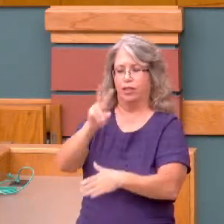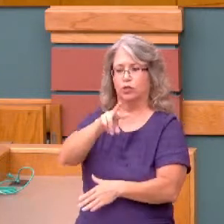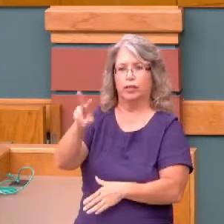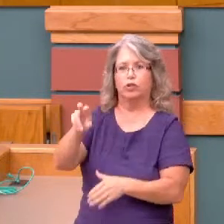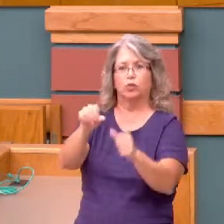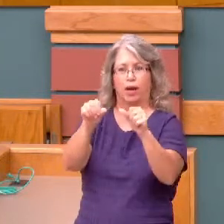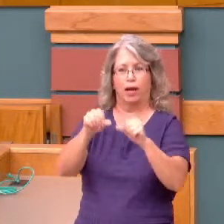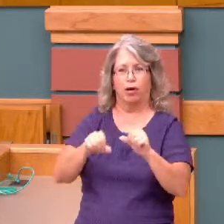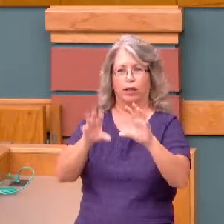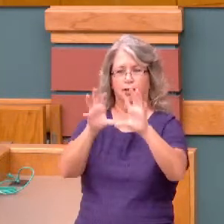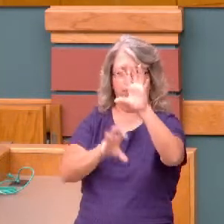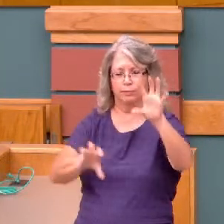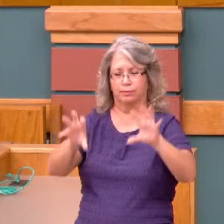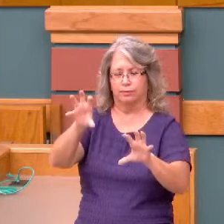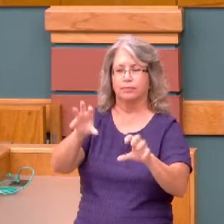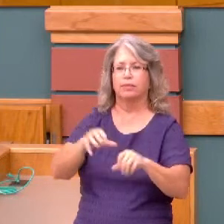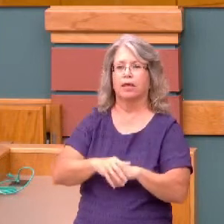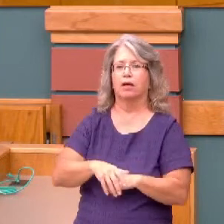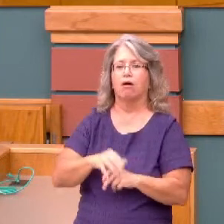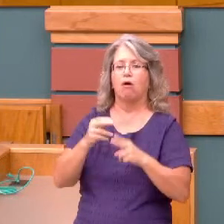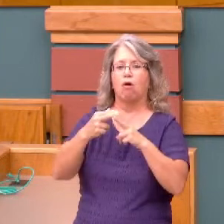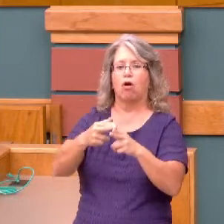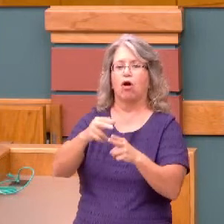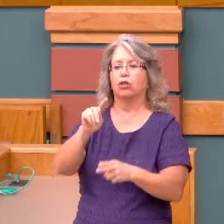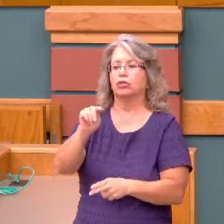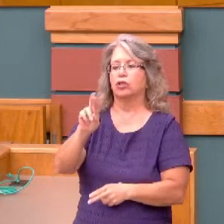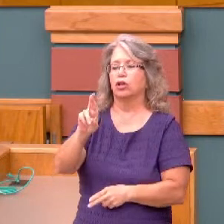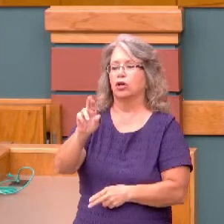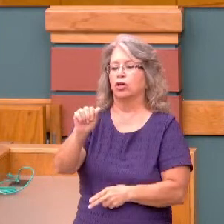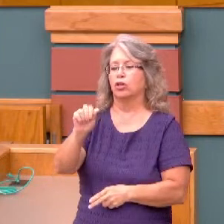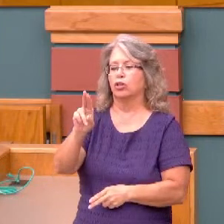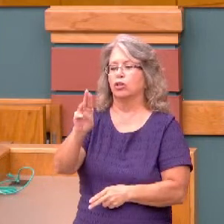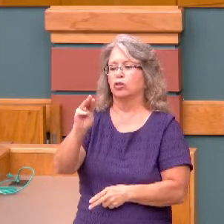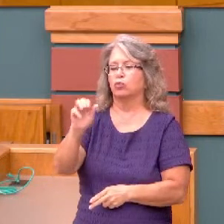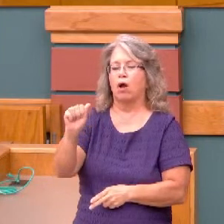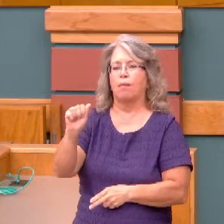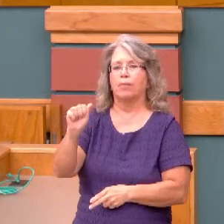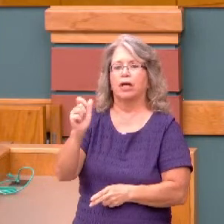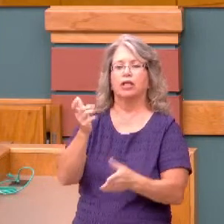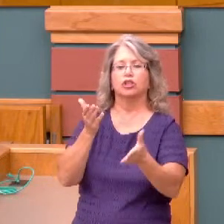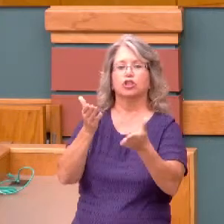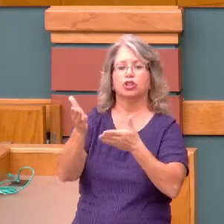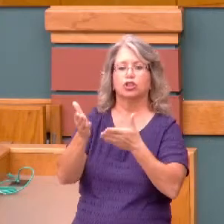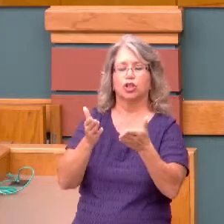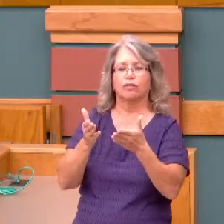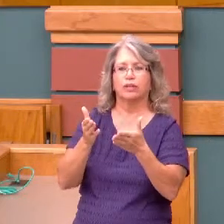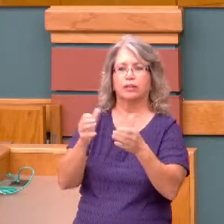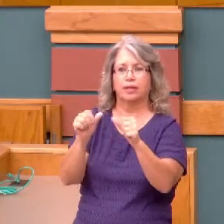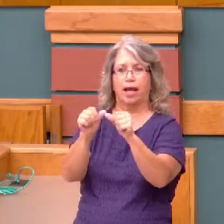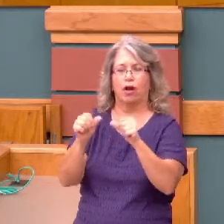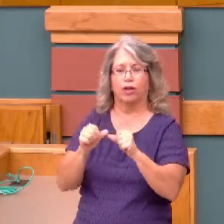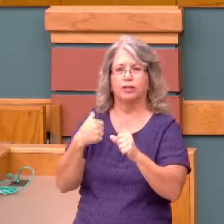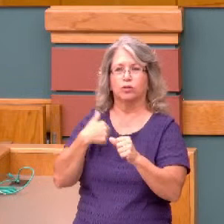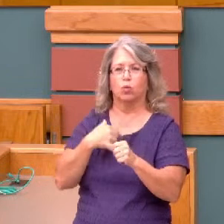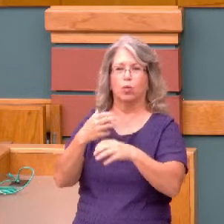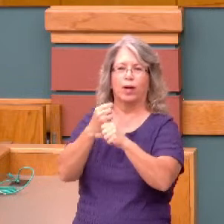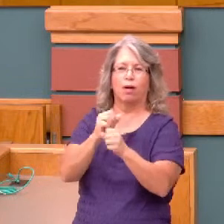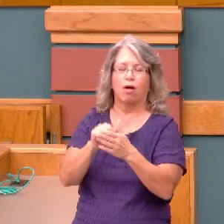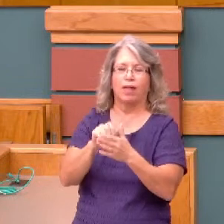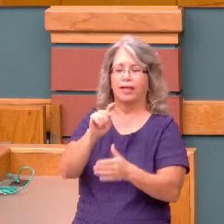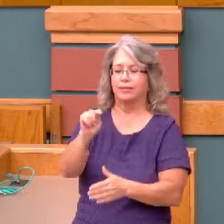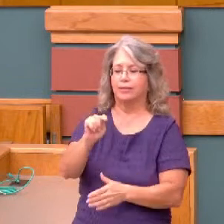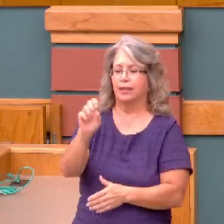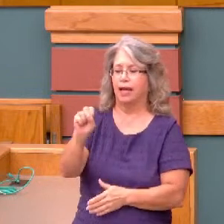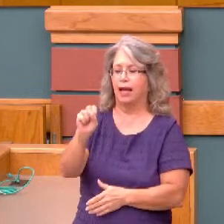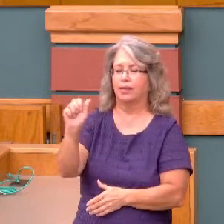service areas. We kind of in the business of emergency management refer to it as TSA.